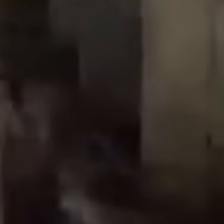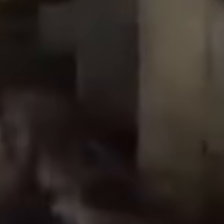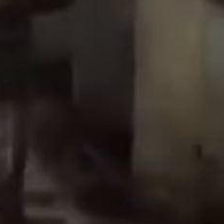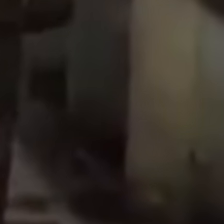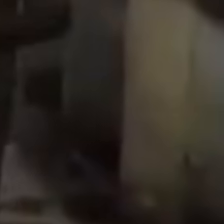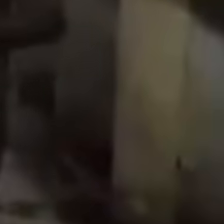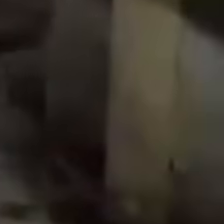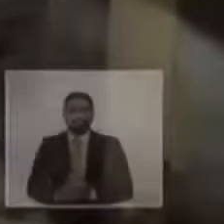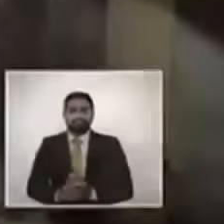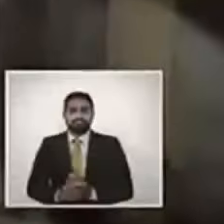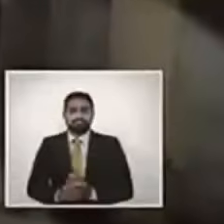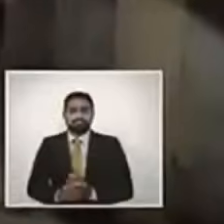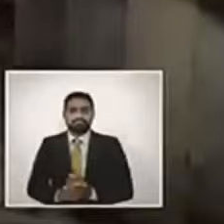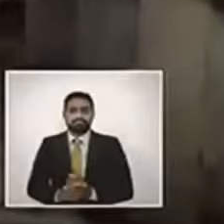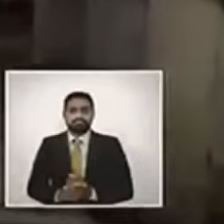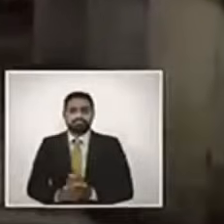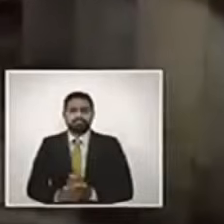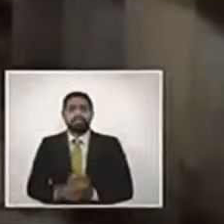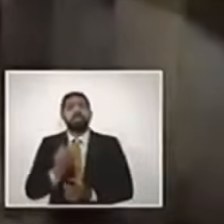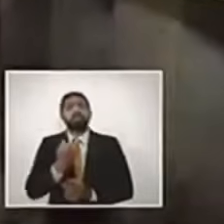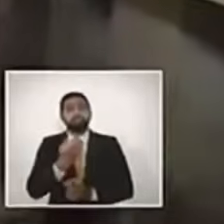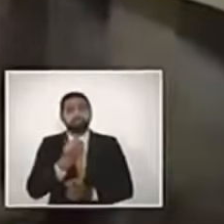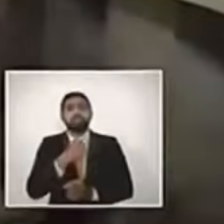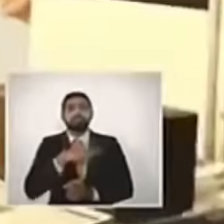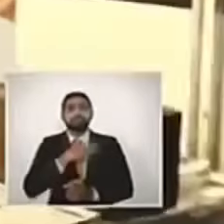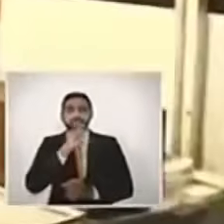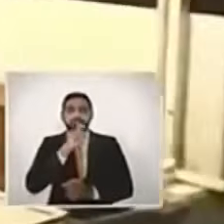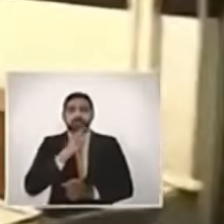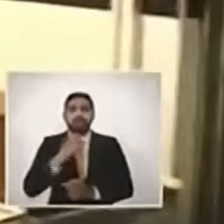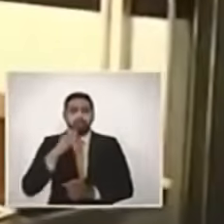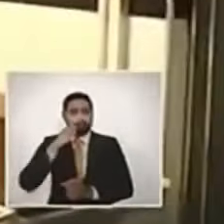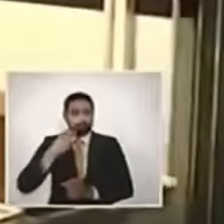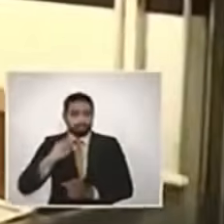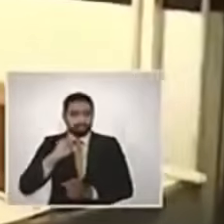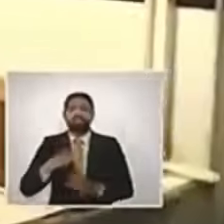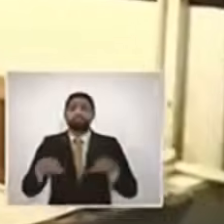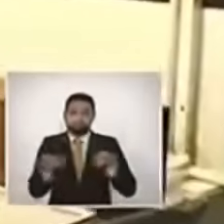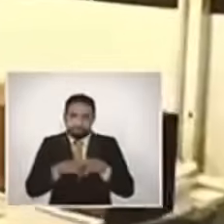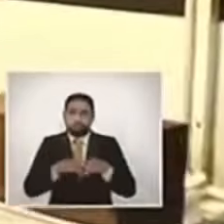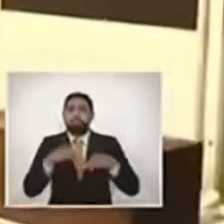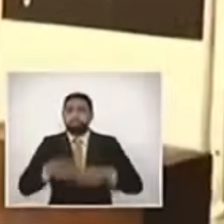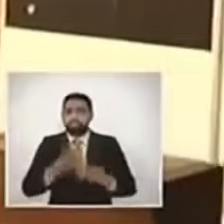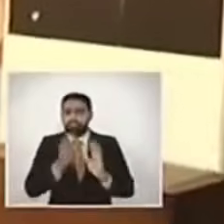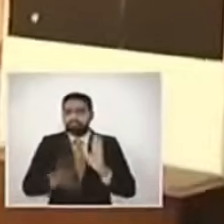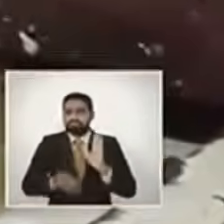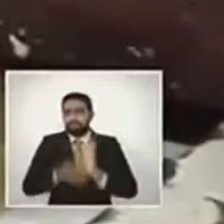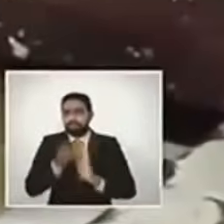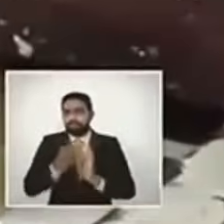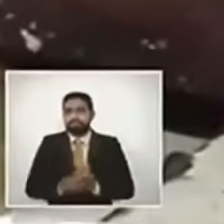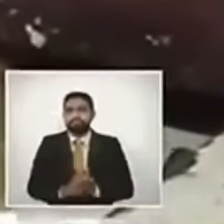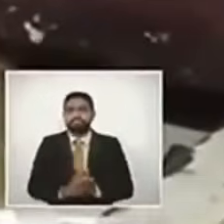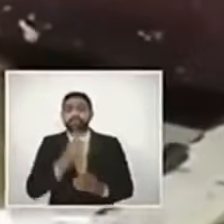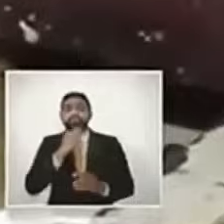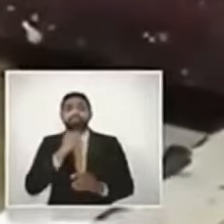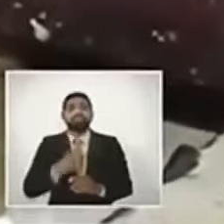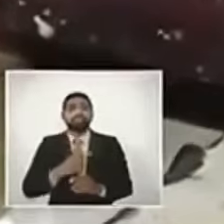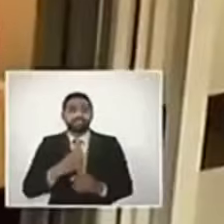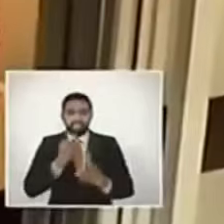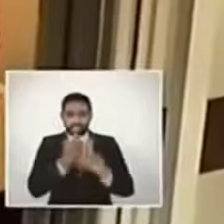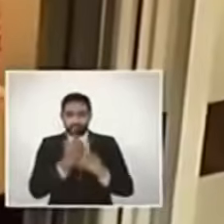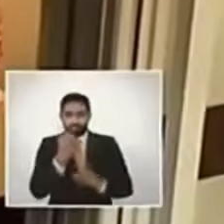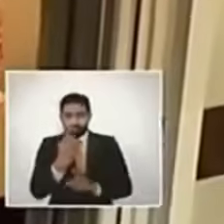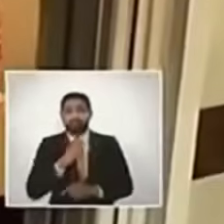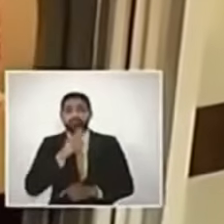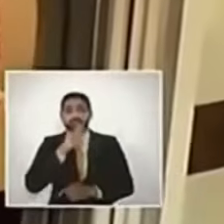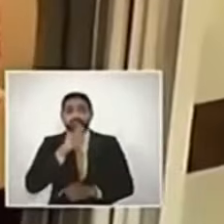The price of chicken in the local market has also shot up exponentially. A kilo of chicken was sold at 830 rupees at